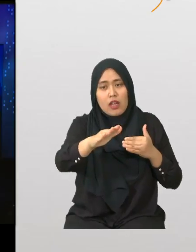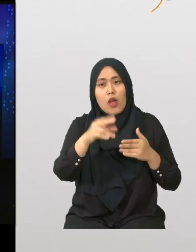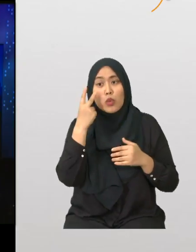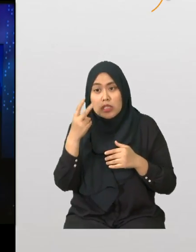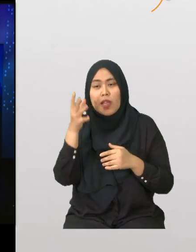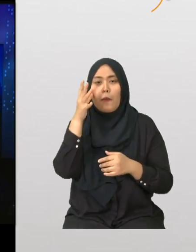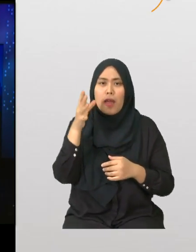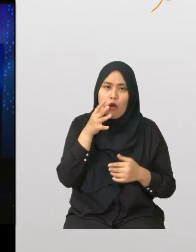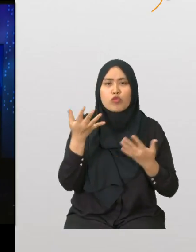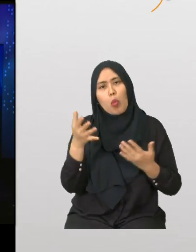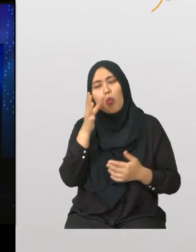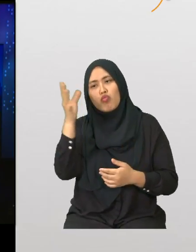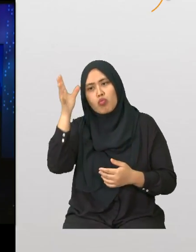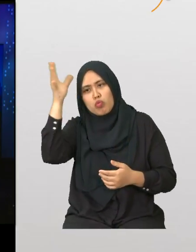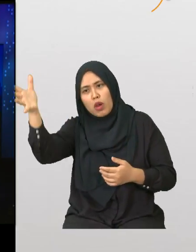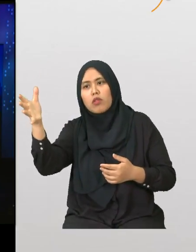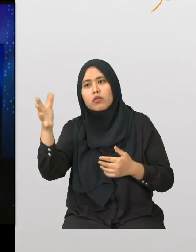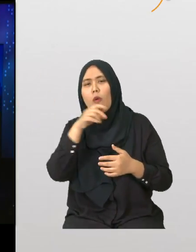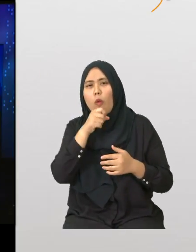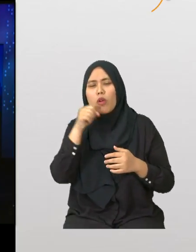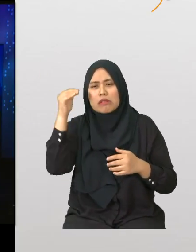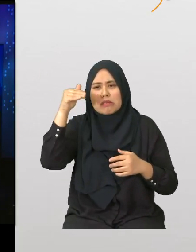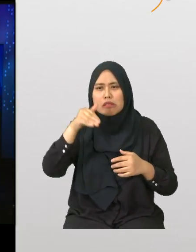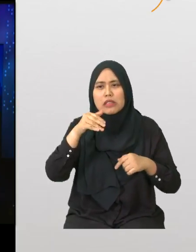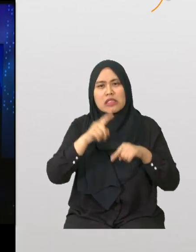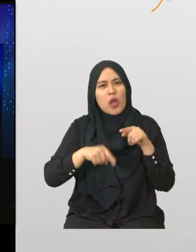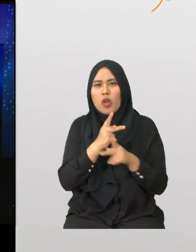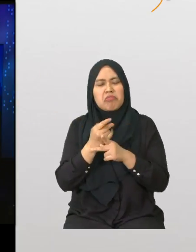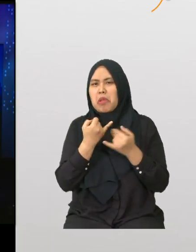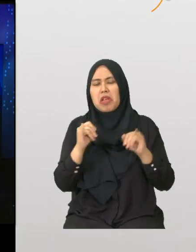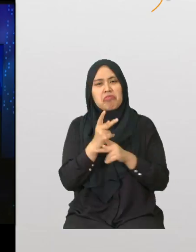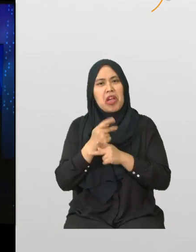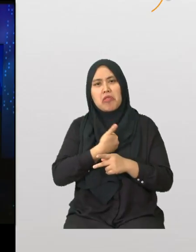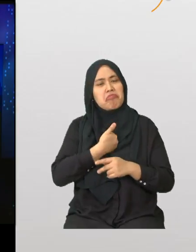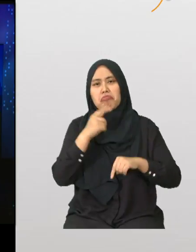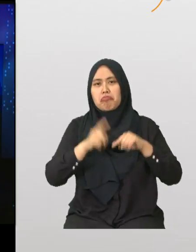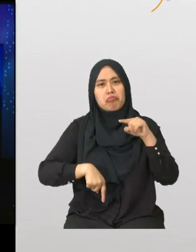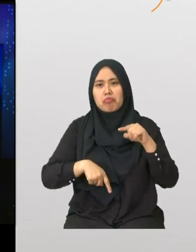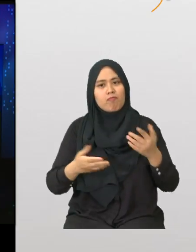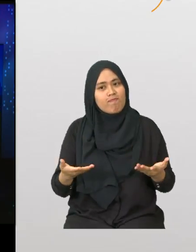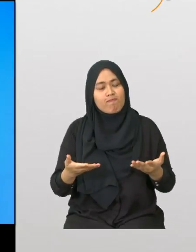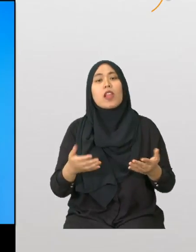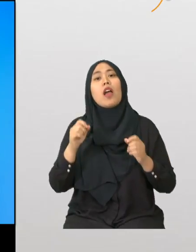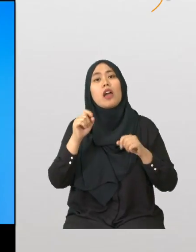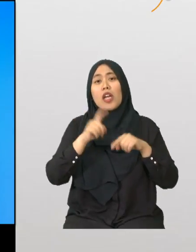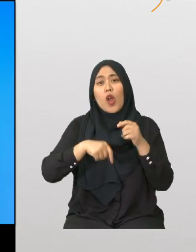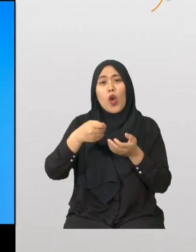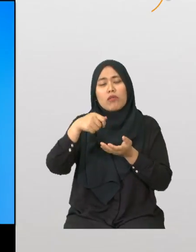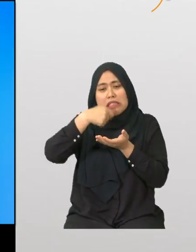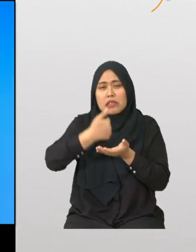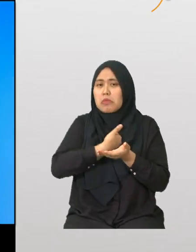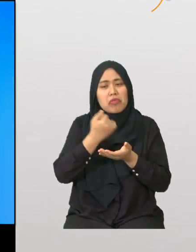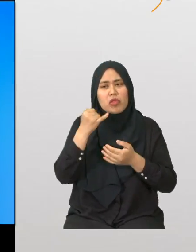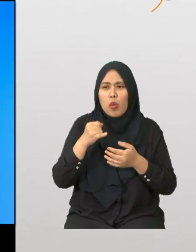weaker, gradually becoming unable to take care of themselves. They can no longer feed themselves,